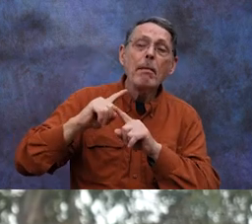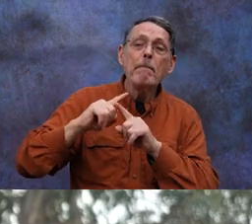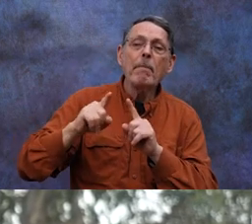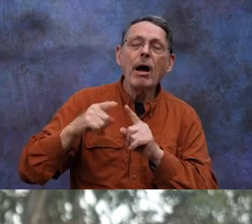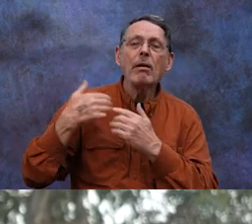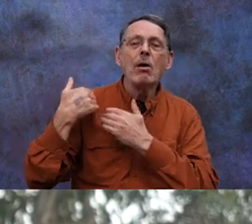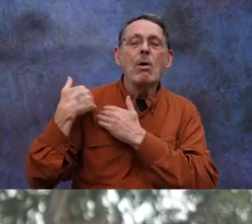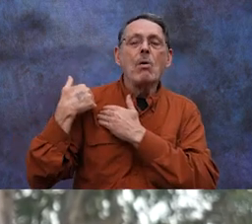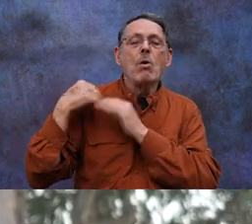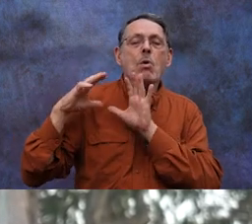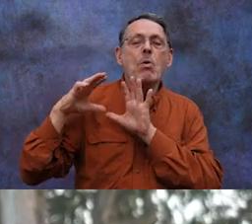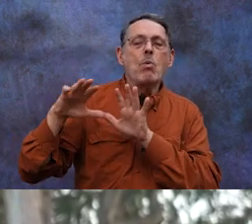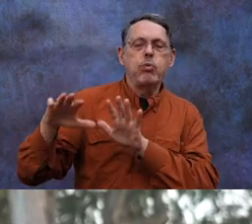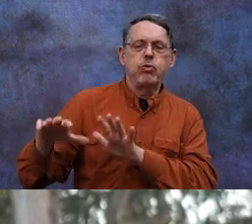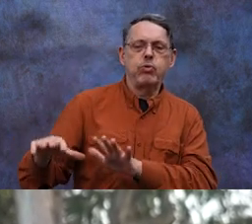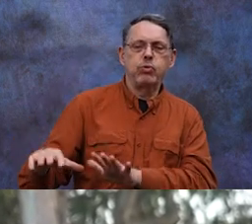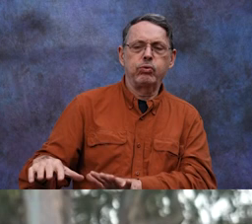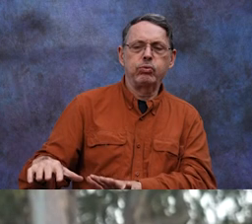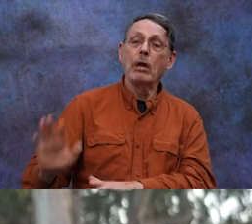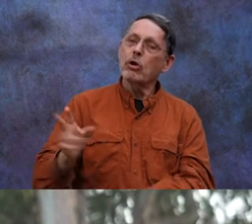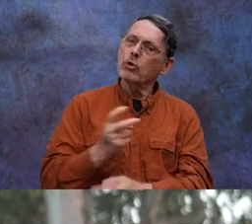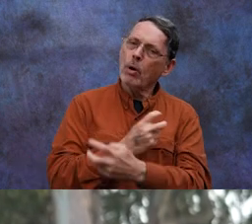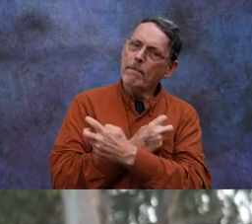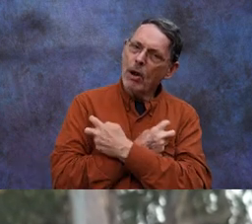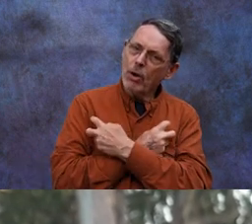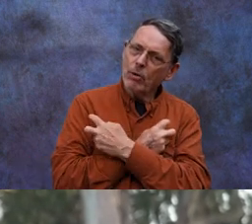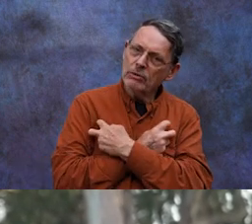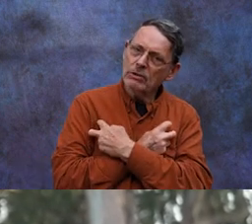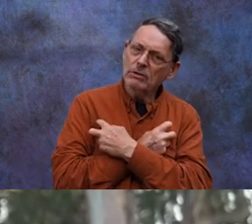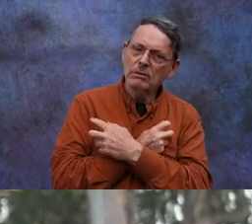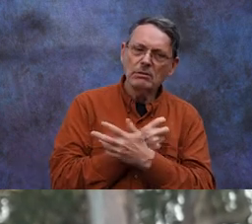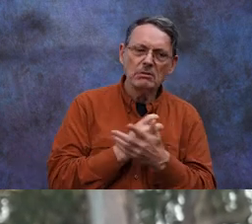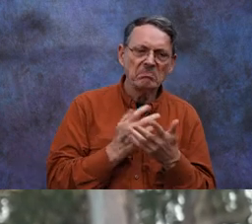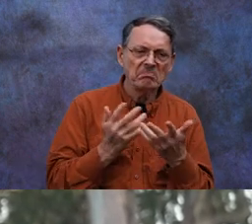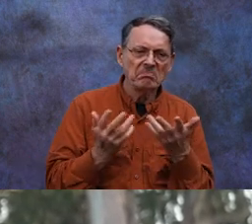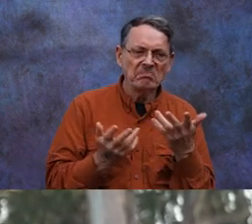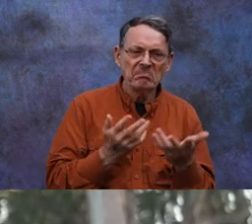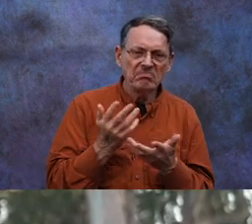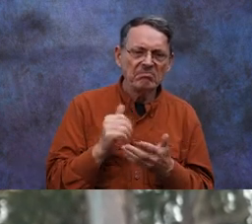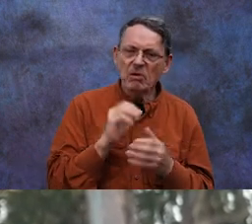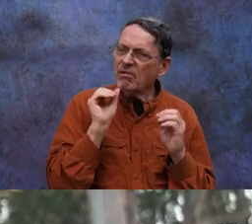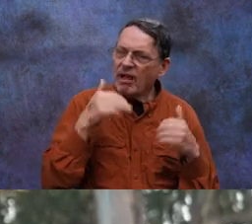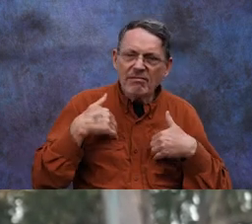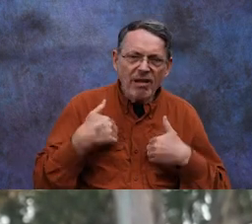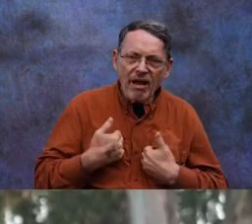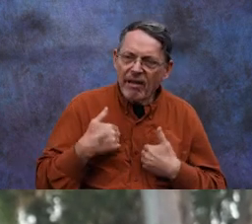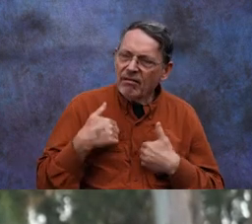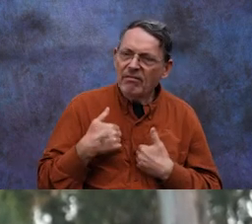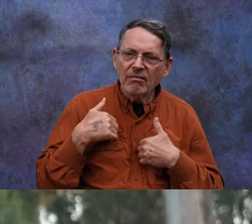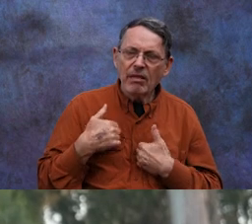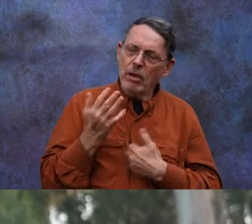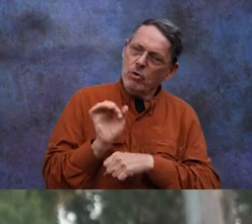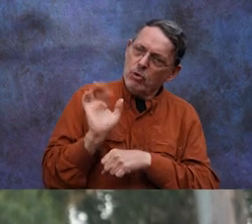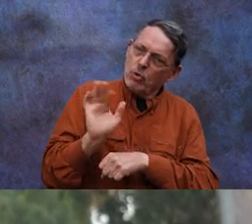load off. Your bones are no longer weary, and your work